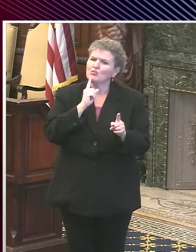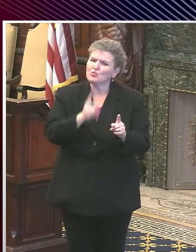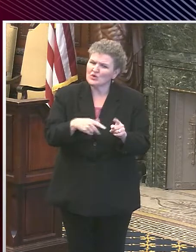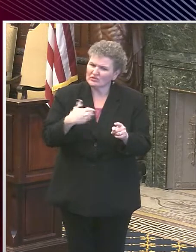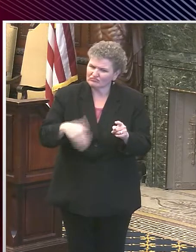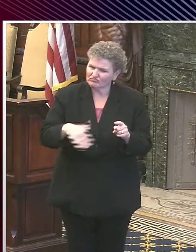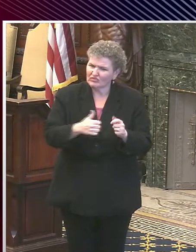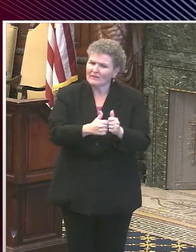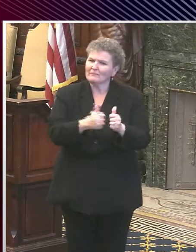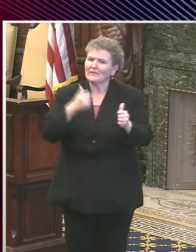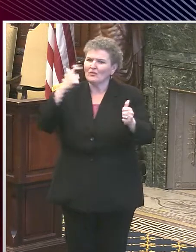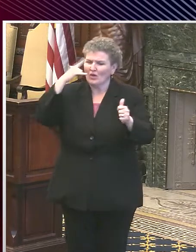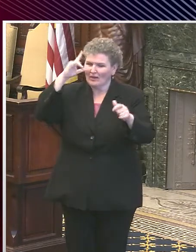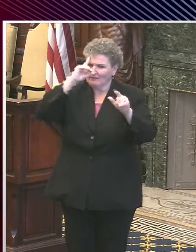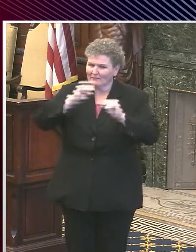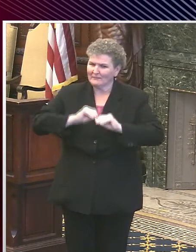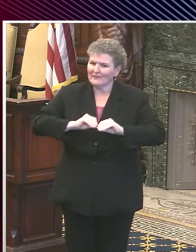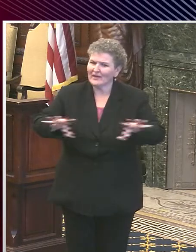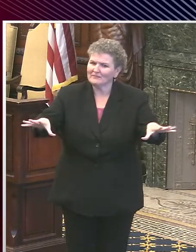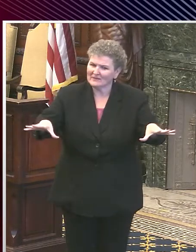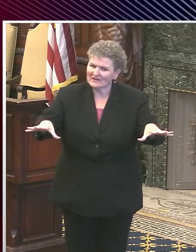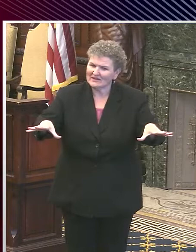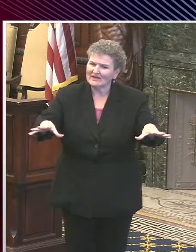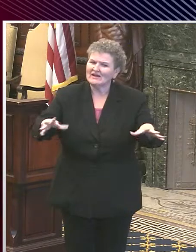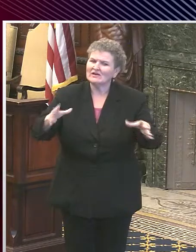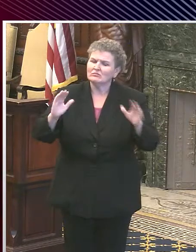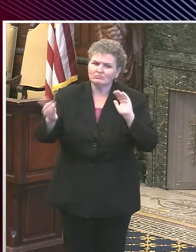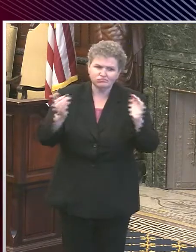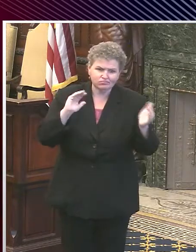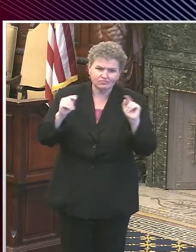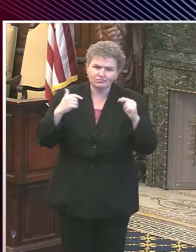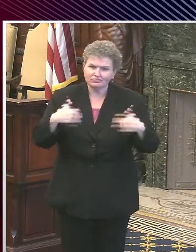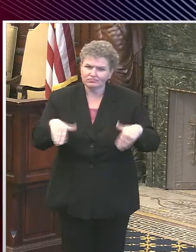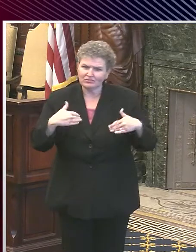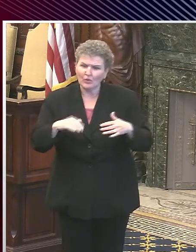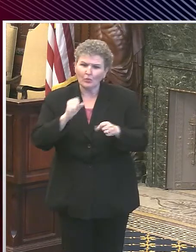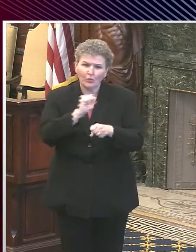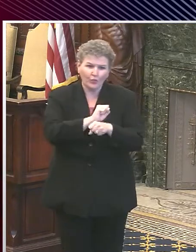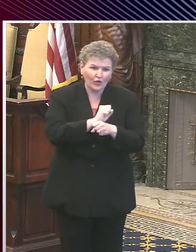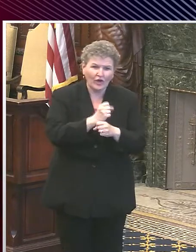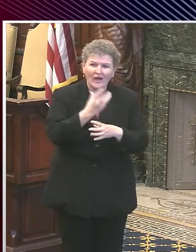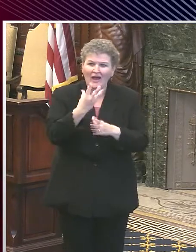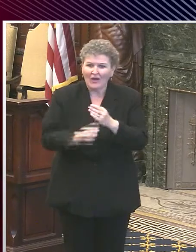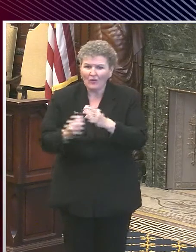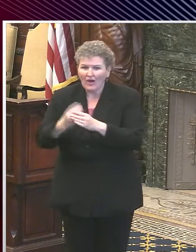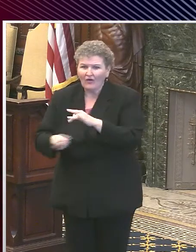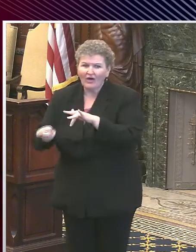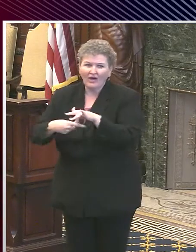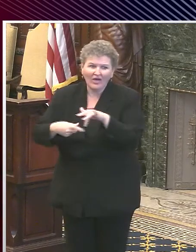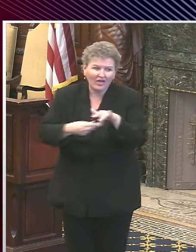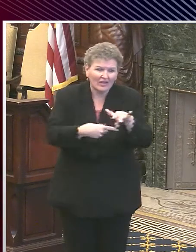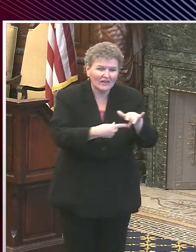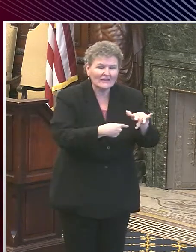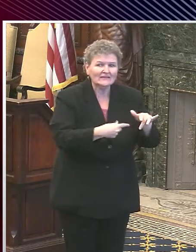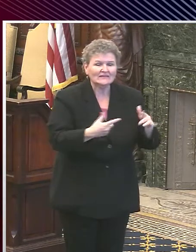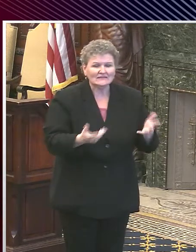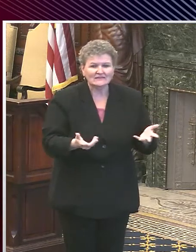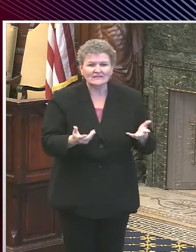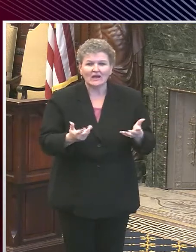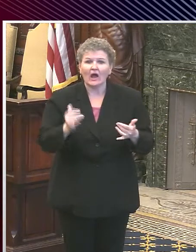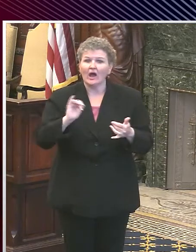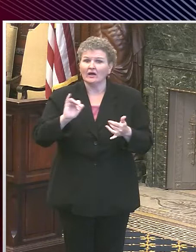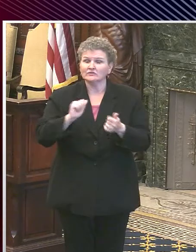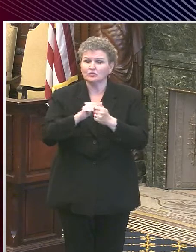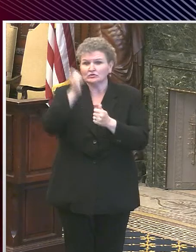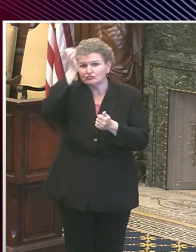pandemic since it began in March. We have problems with absenteeism, and also, more importantly, we saw a 30% increase in